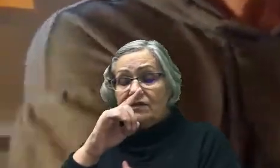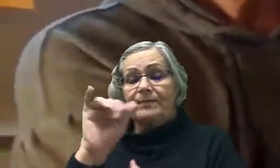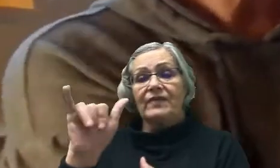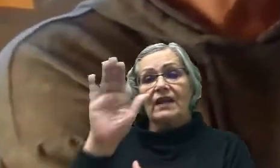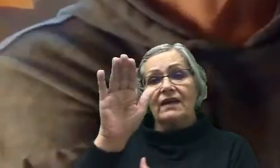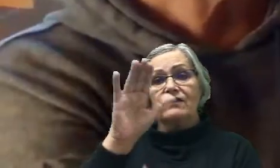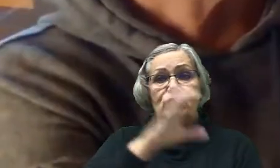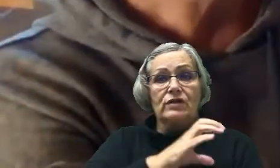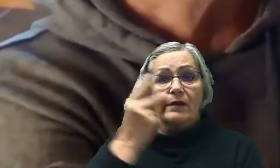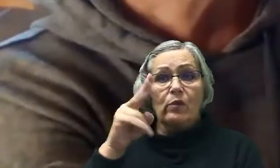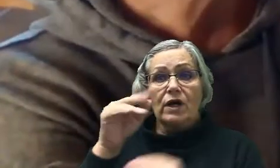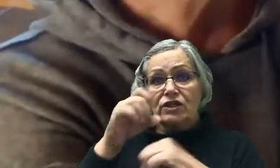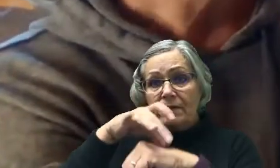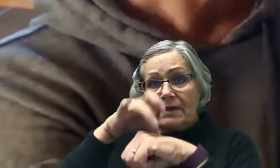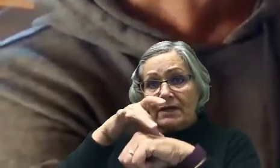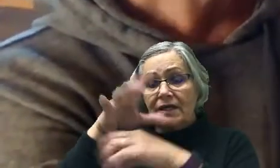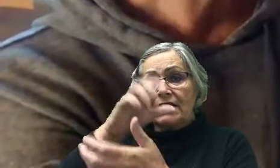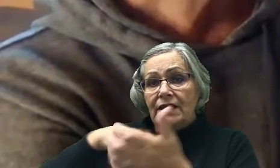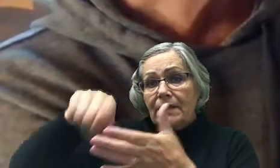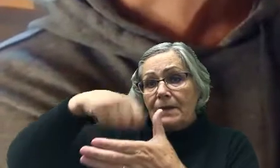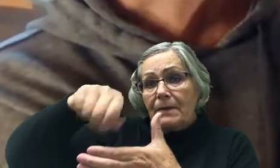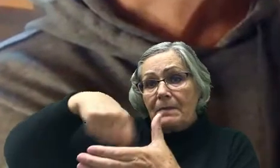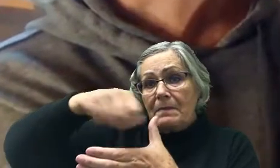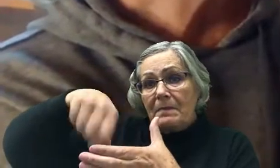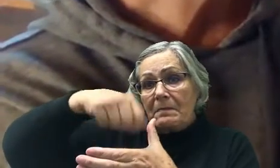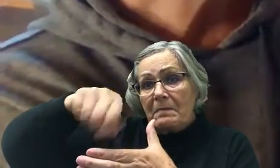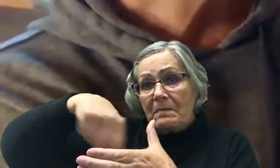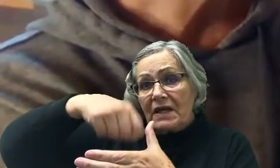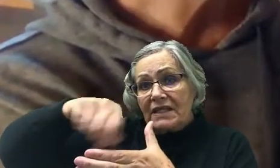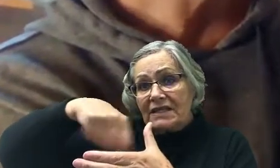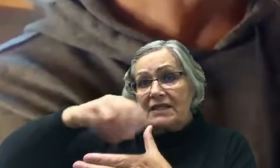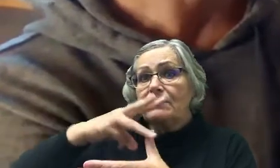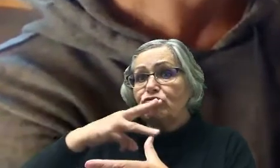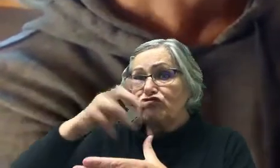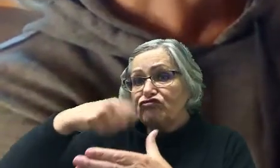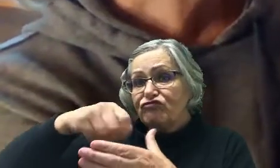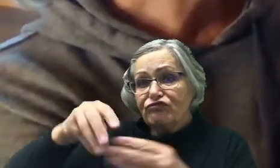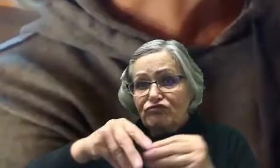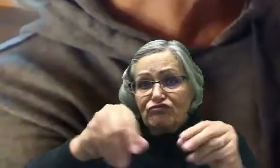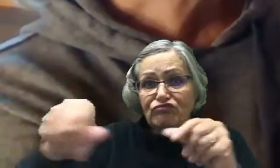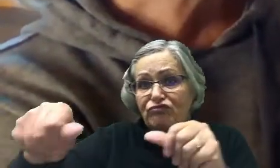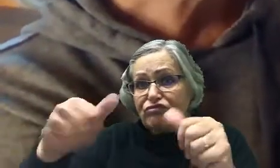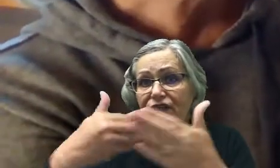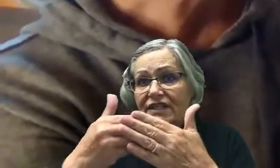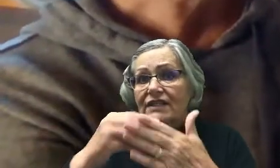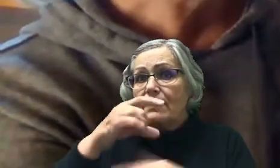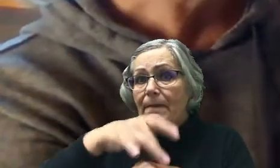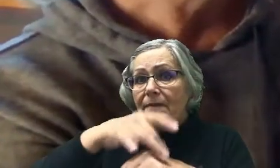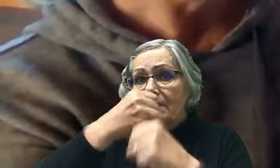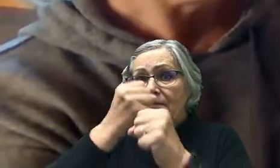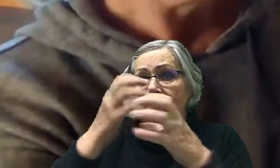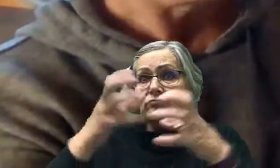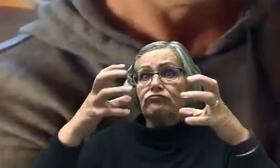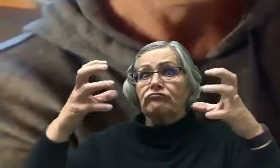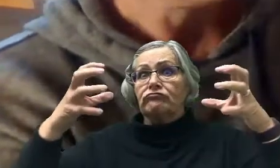That afternoon, Clayton watched the pumpkin. He also mixed up some fertilizer of manure and water, and he spread the mixture around the pumpkin to make it